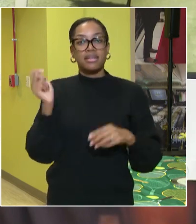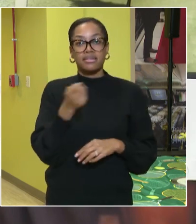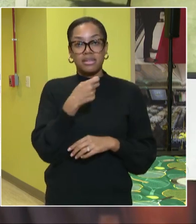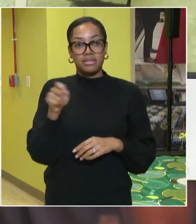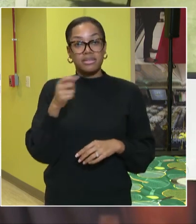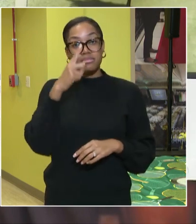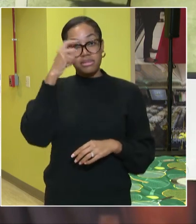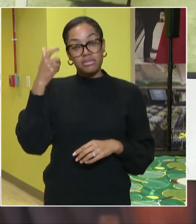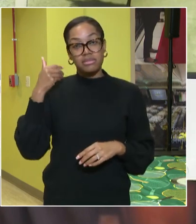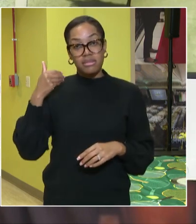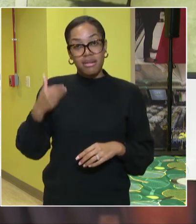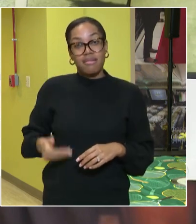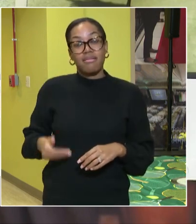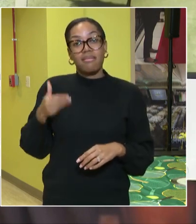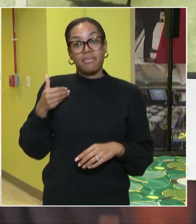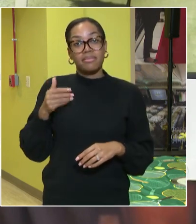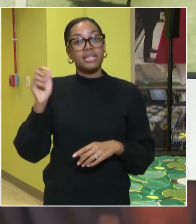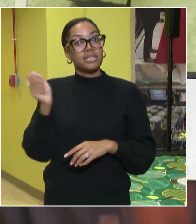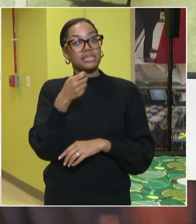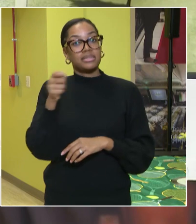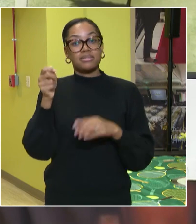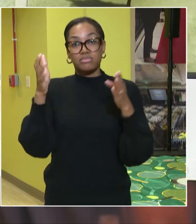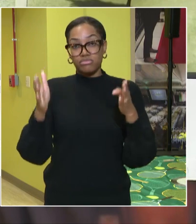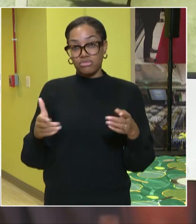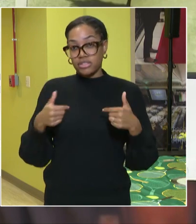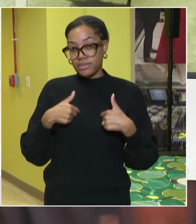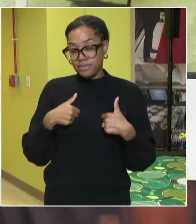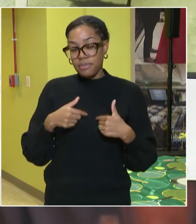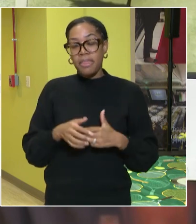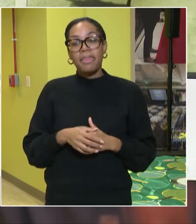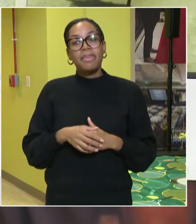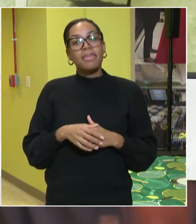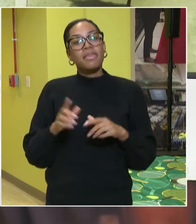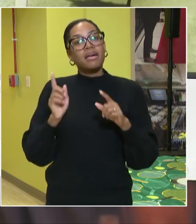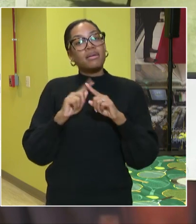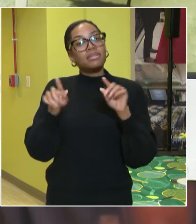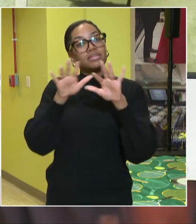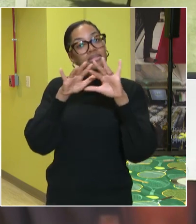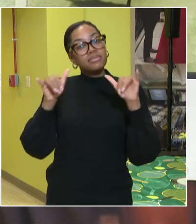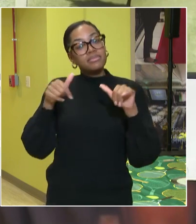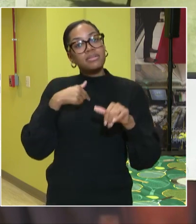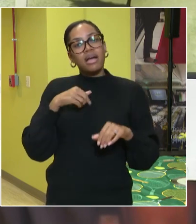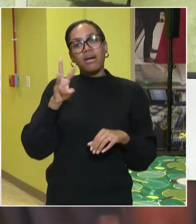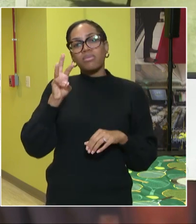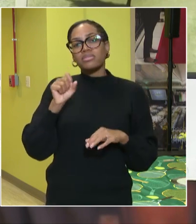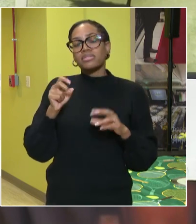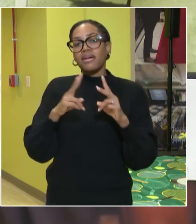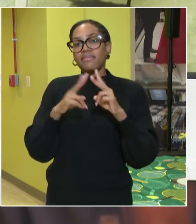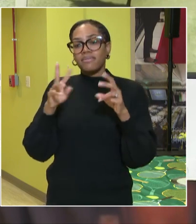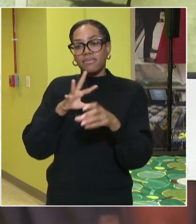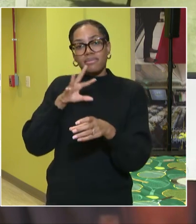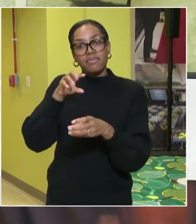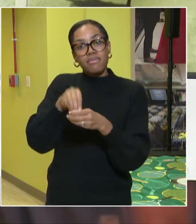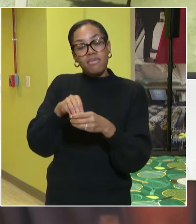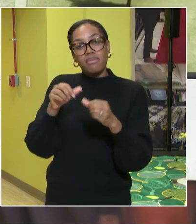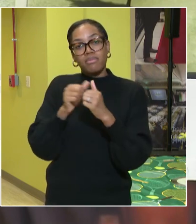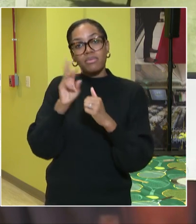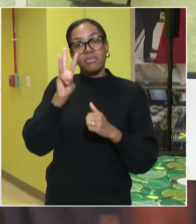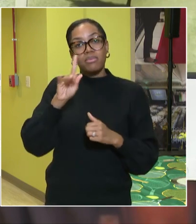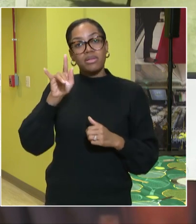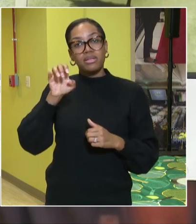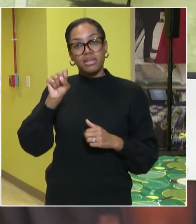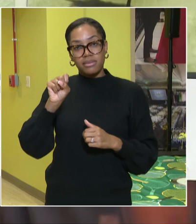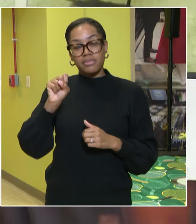am a tennis person, but I was also very, very much a part of the Williams